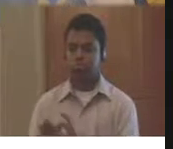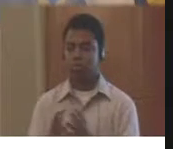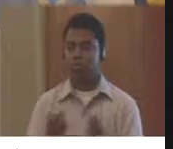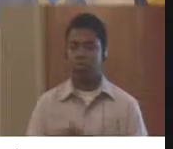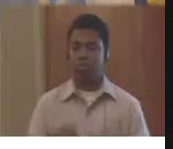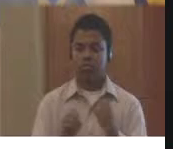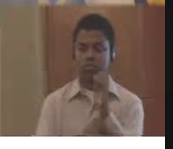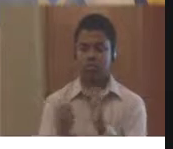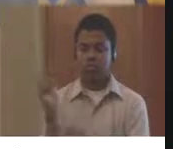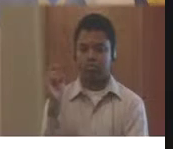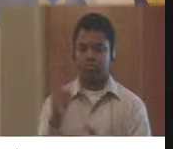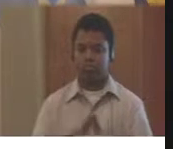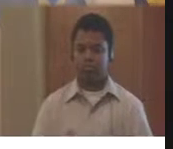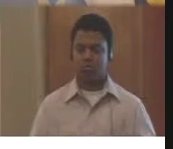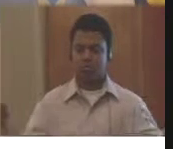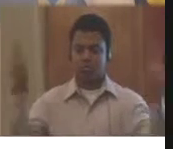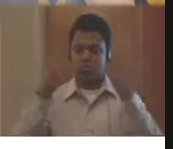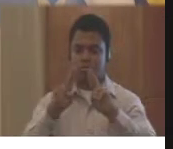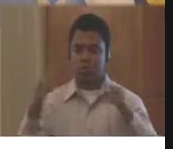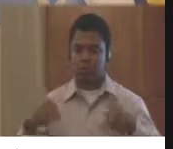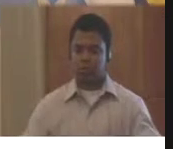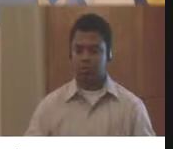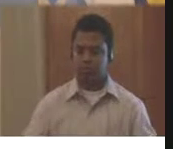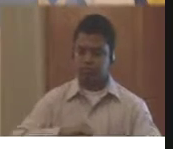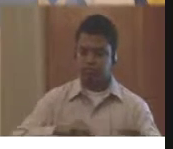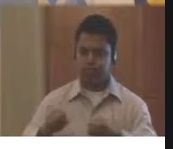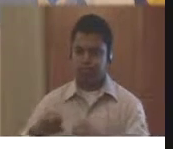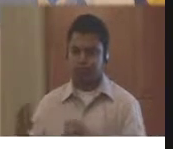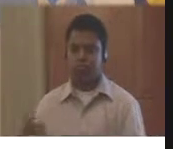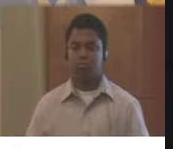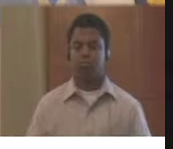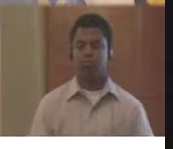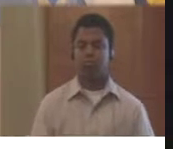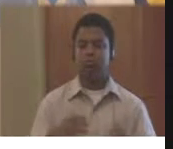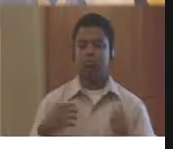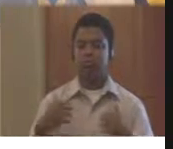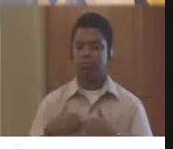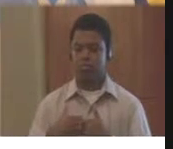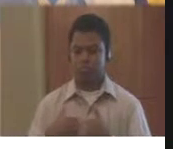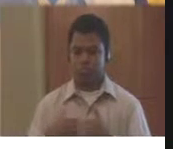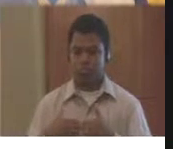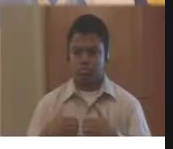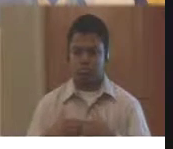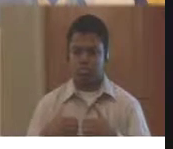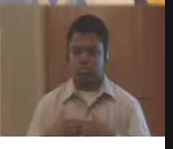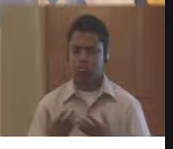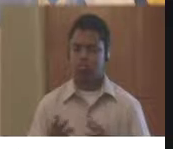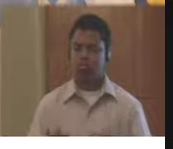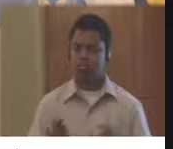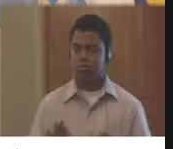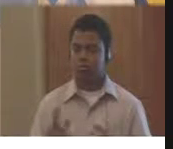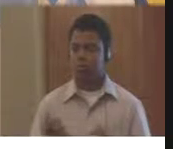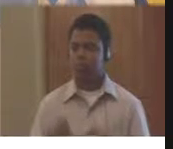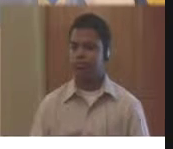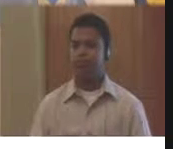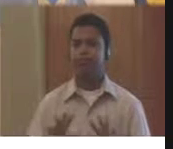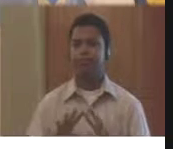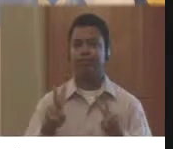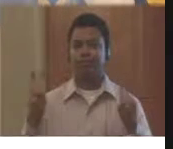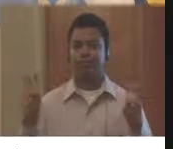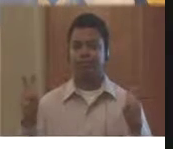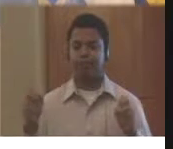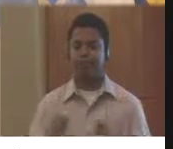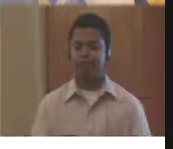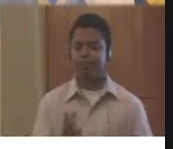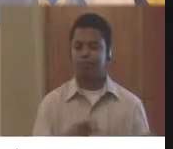the disaster risk reduction is in place as a very specific tool to promote essential